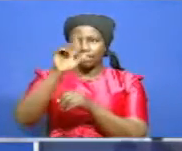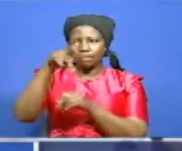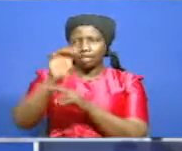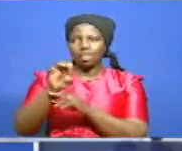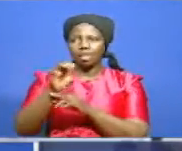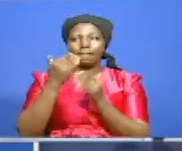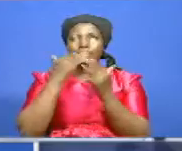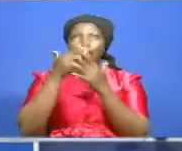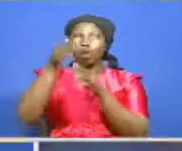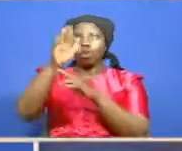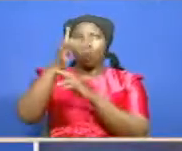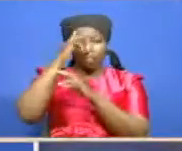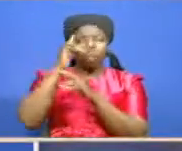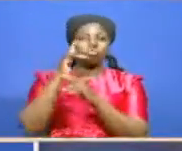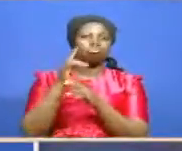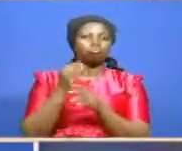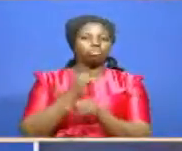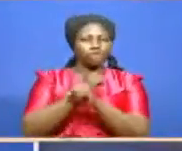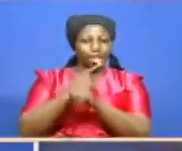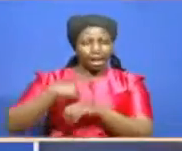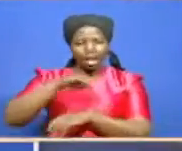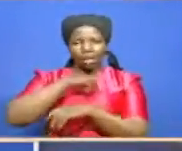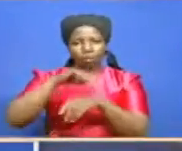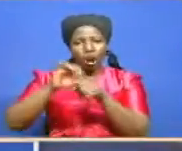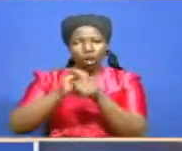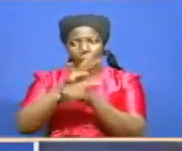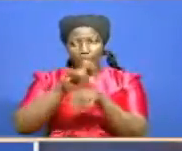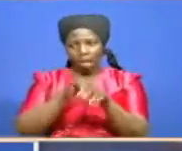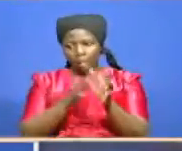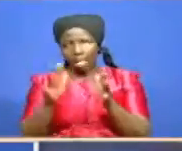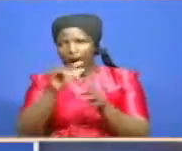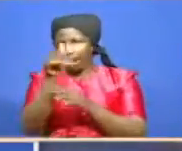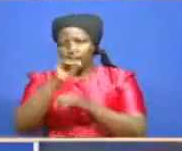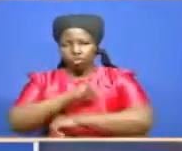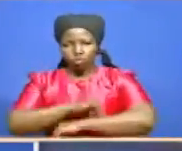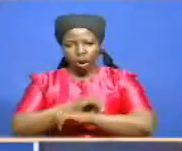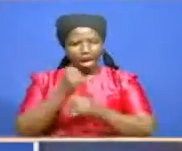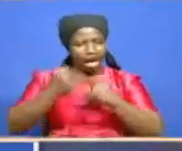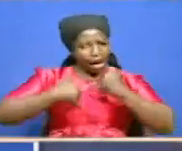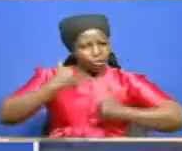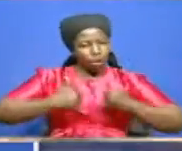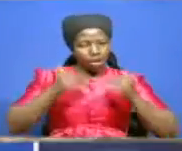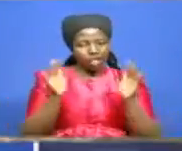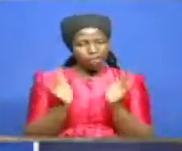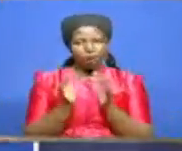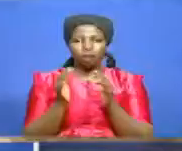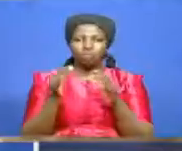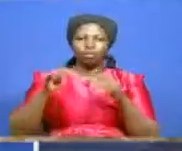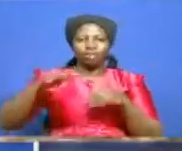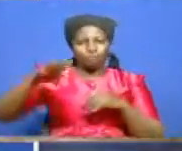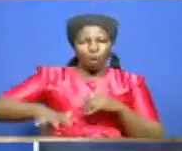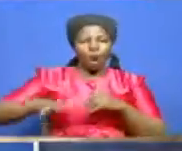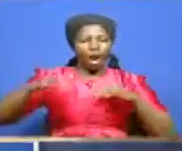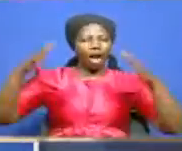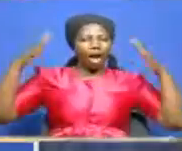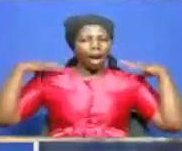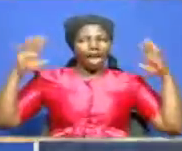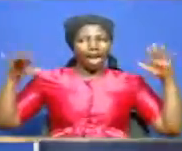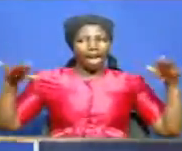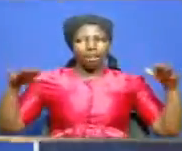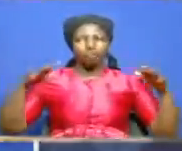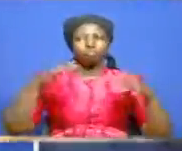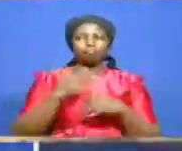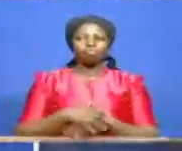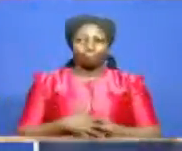entire period of corona. Another school enjoying the limelight is Little Angels in Isiolo County, where 6 girls posted 400 marks